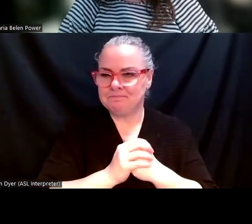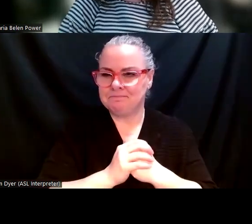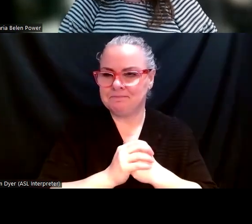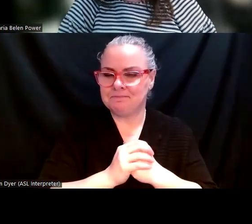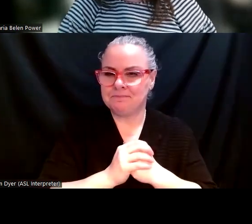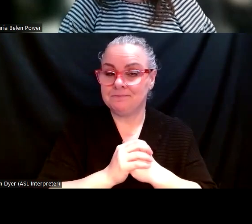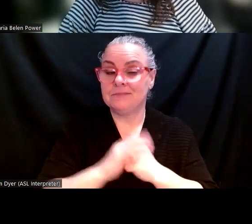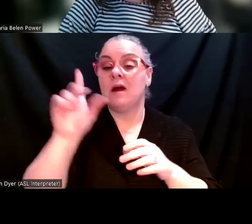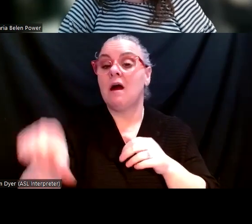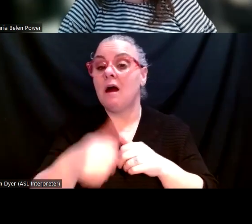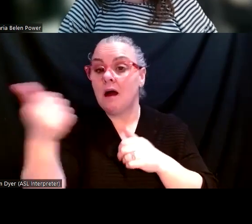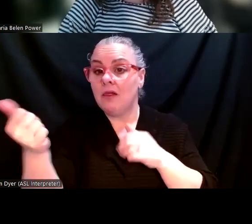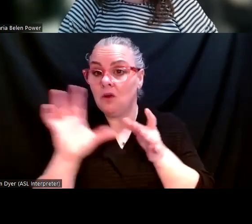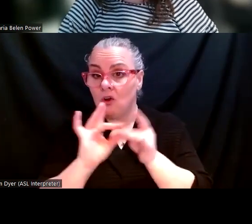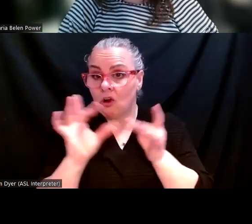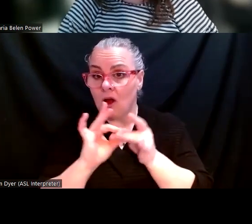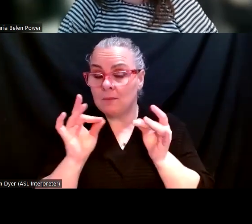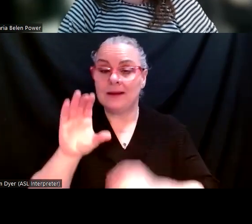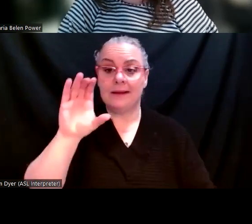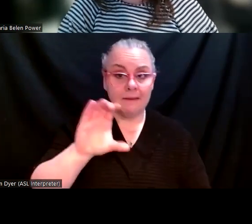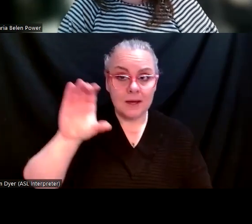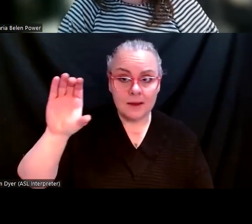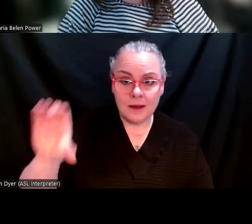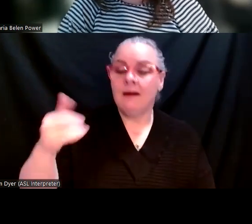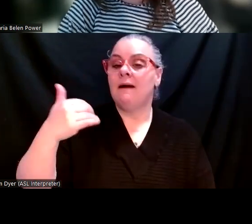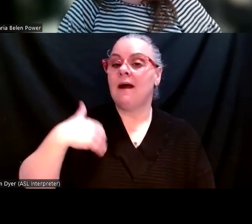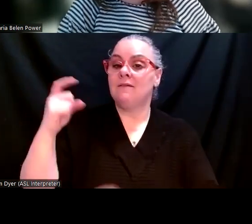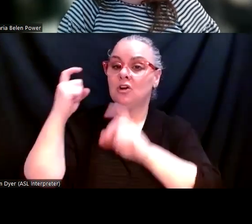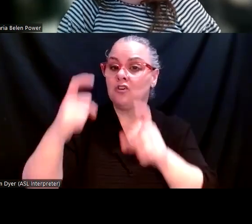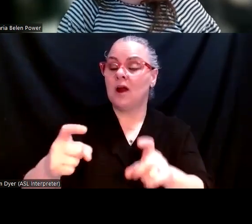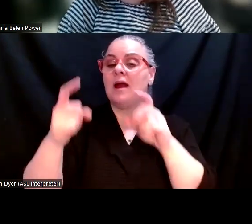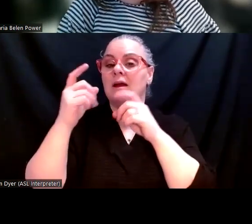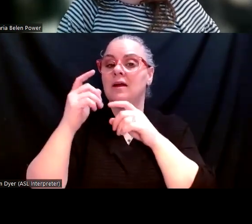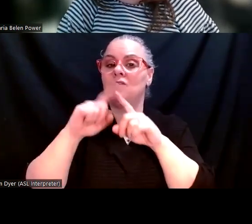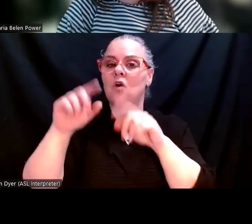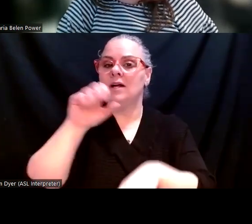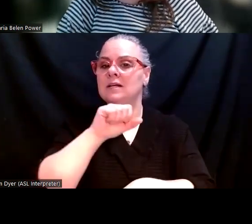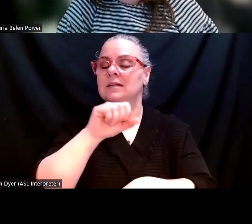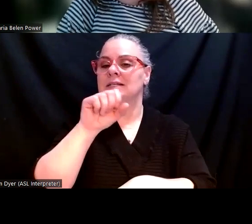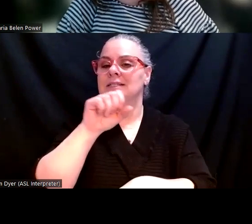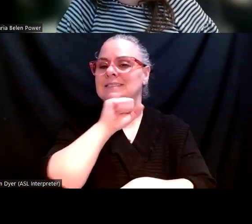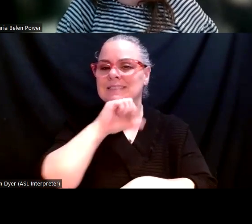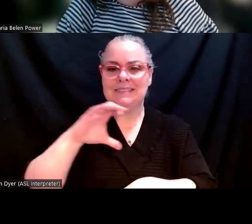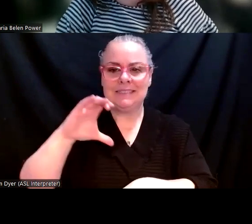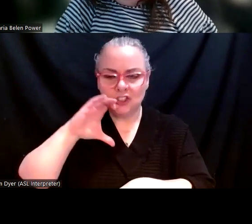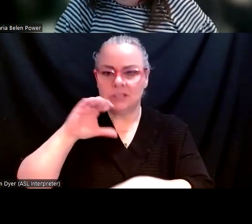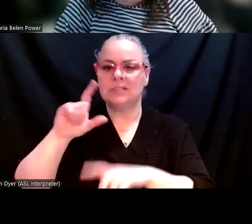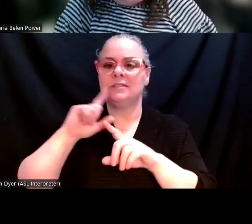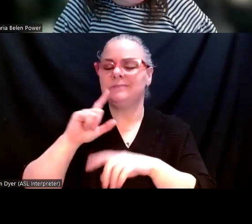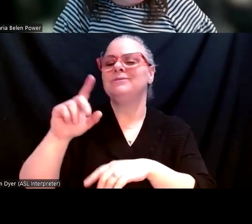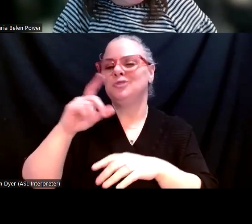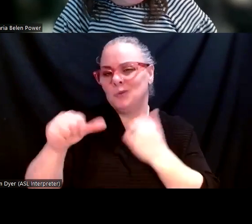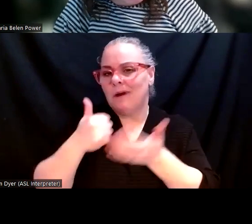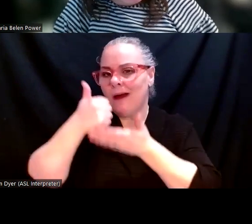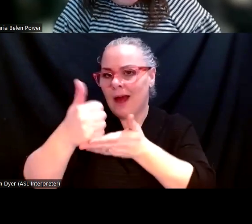Another comment is, on Cape Cod, we have a grant for free fare for seniors on public transport buses to aid travel